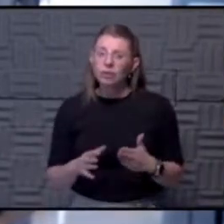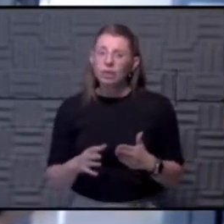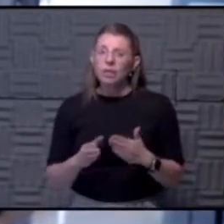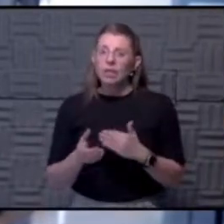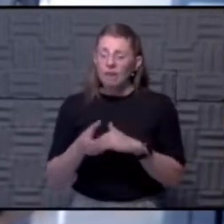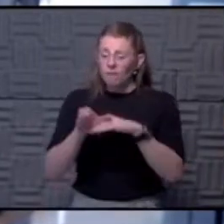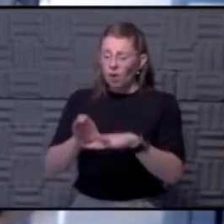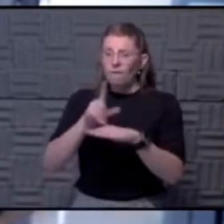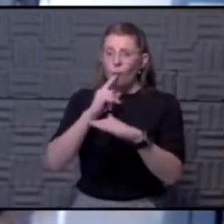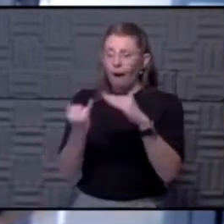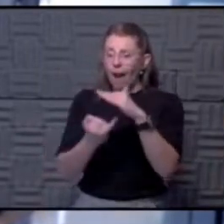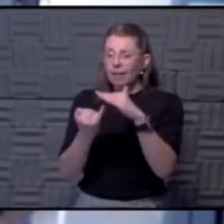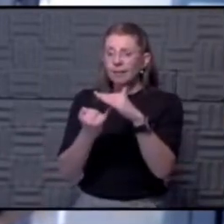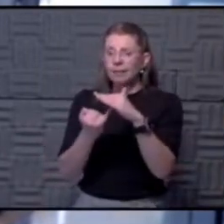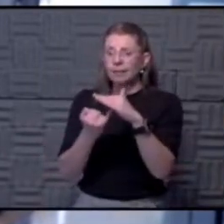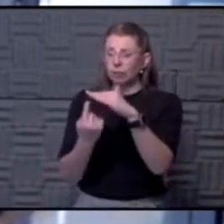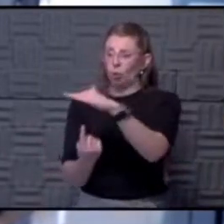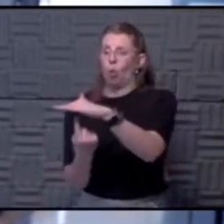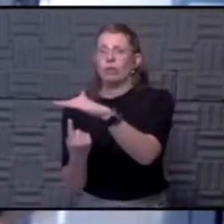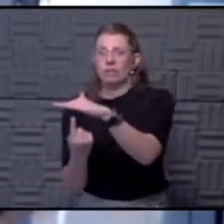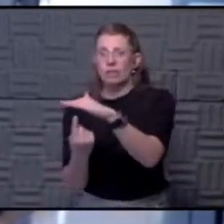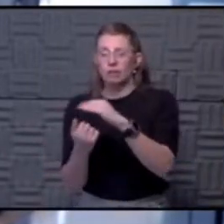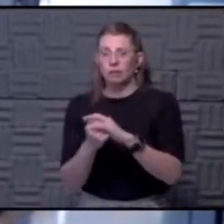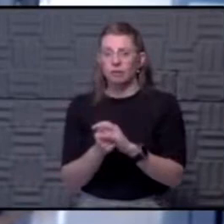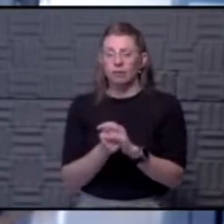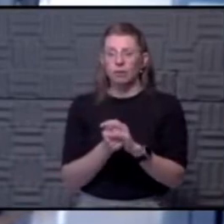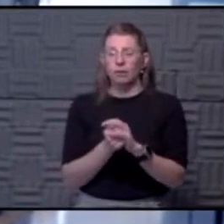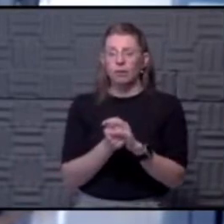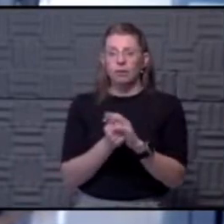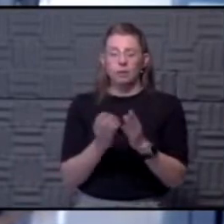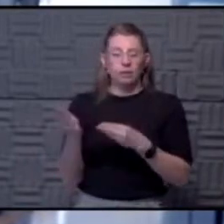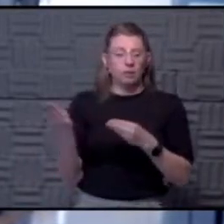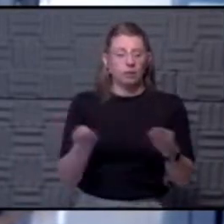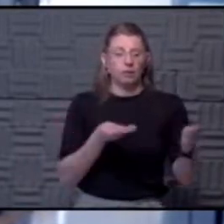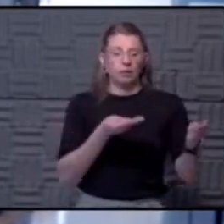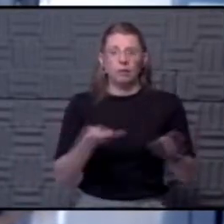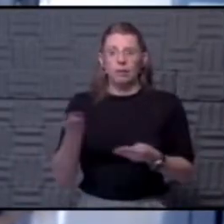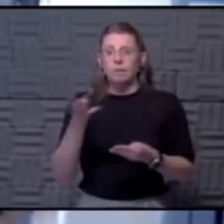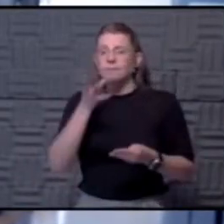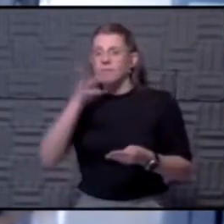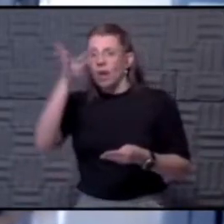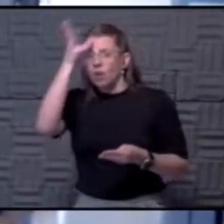of isolation and quarantine. They run interface between parents and